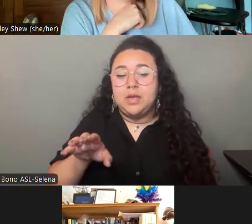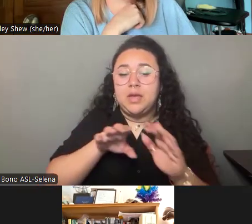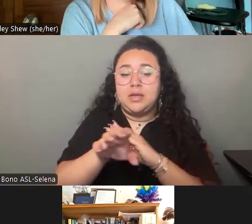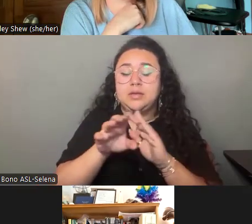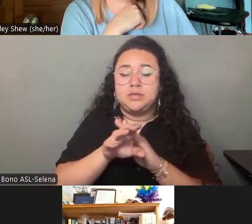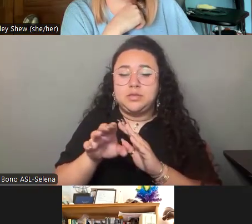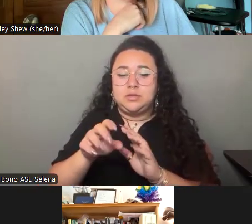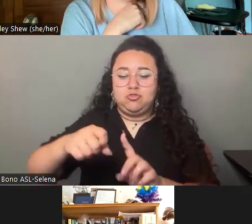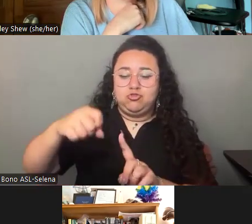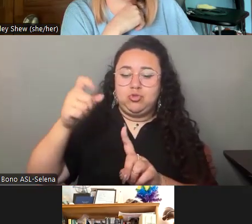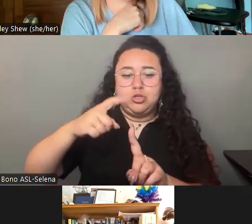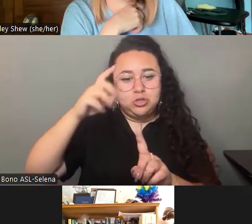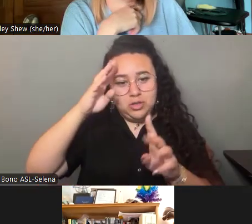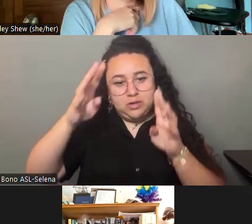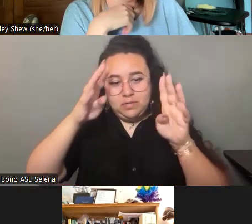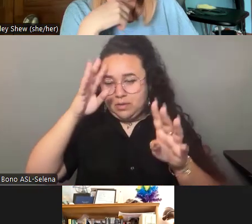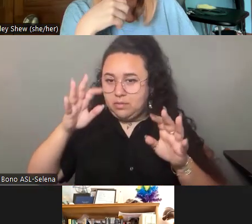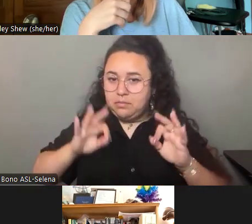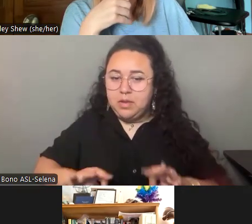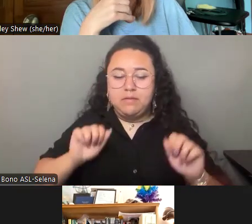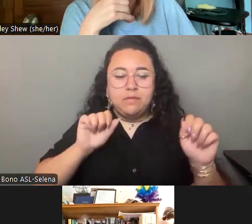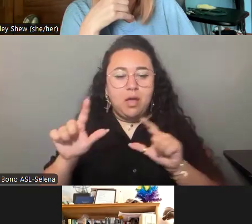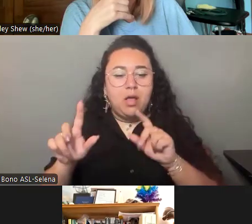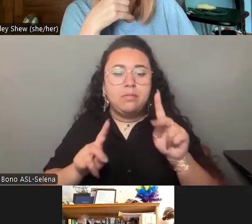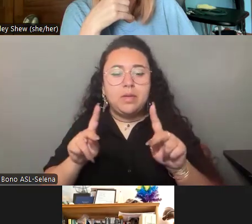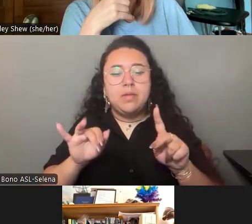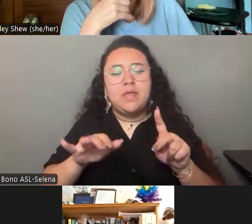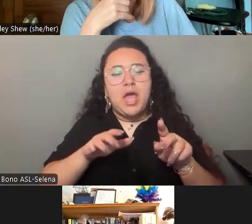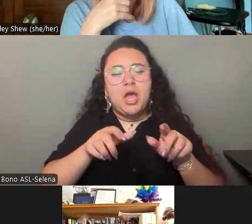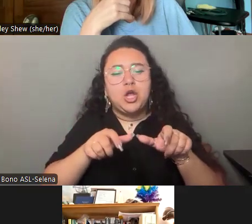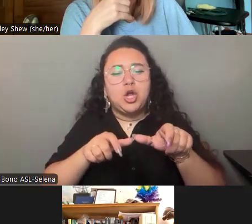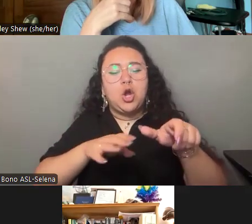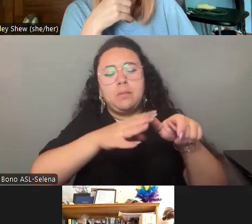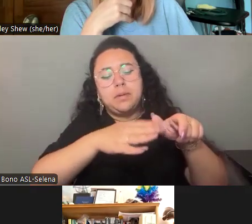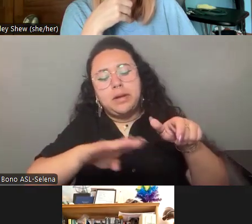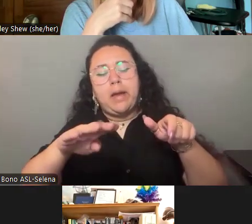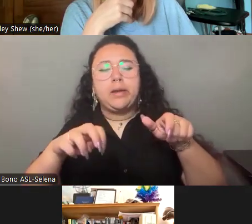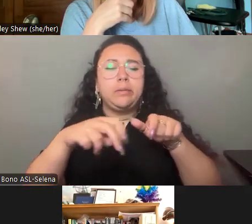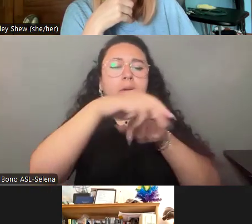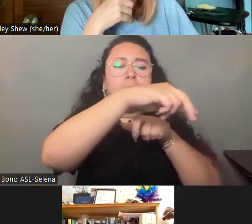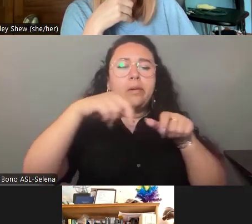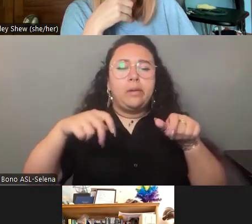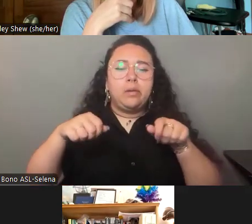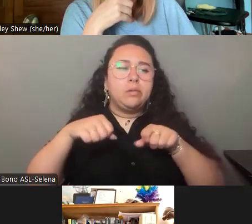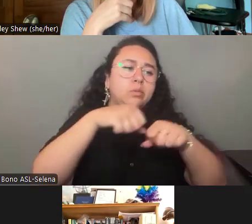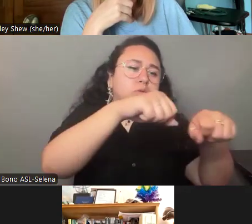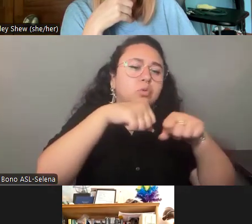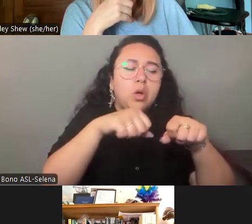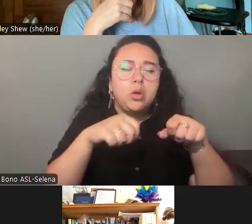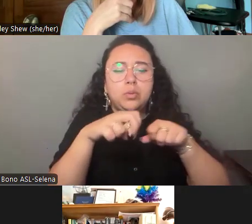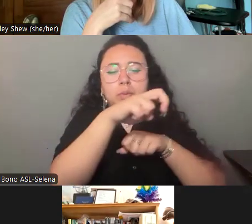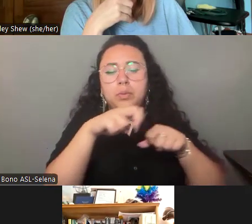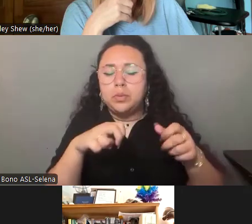all users. Oftentimes we talk about the curb cut effect. We talk about things that benefit people because that